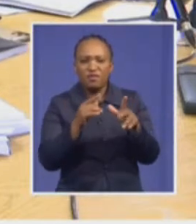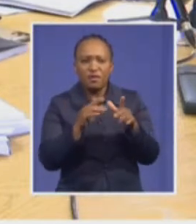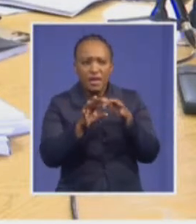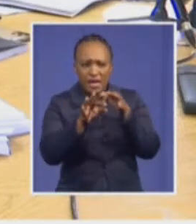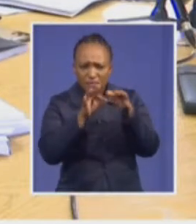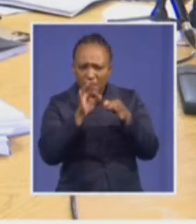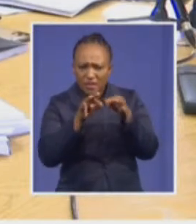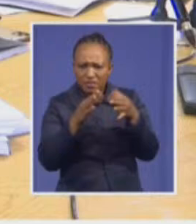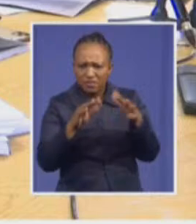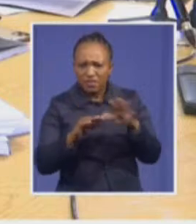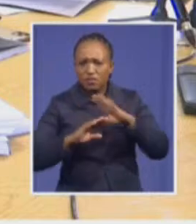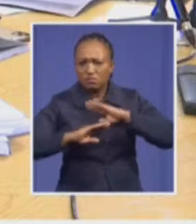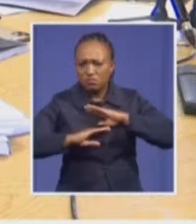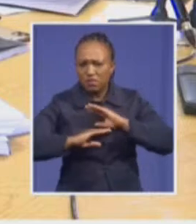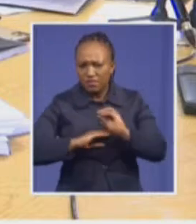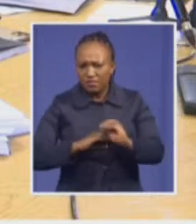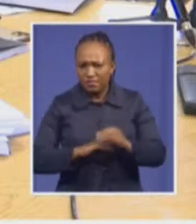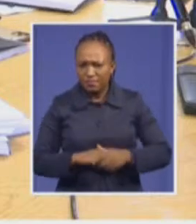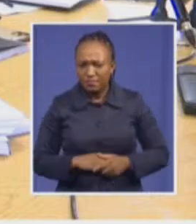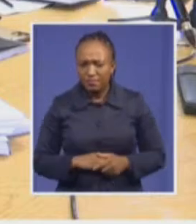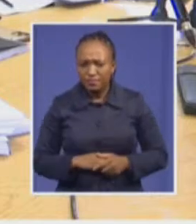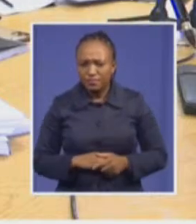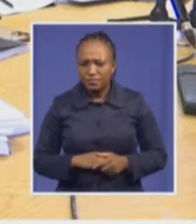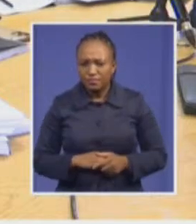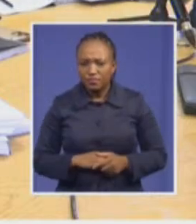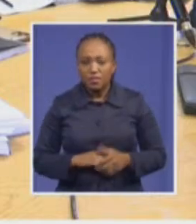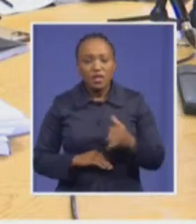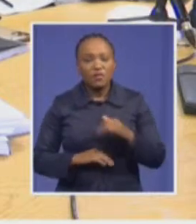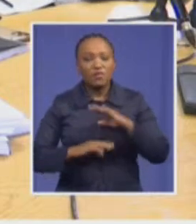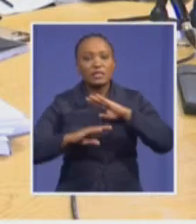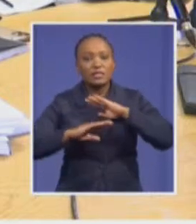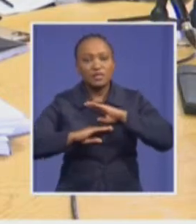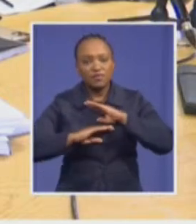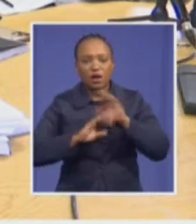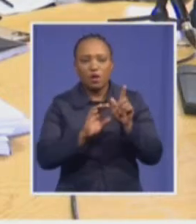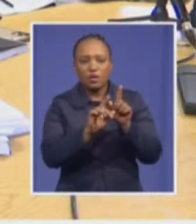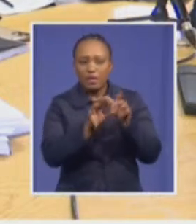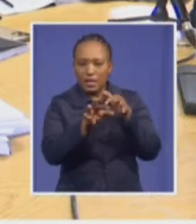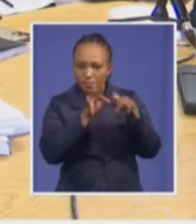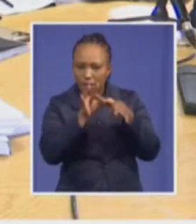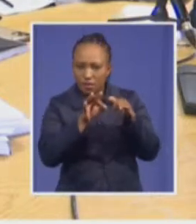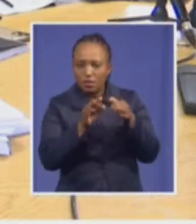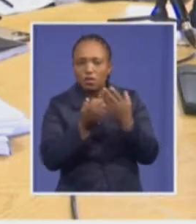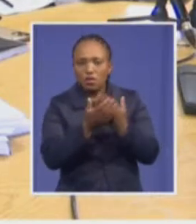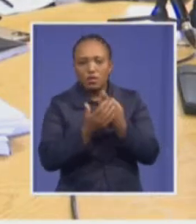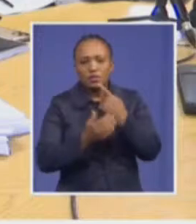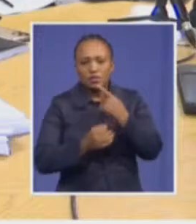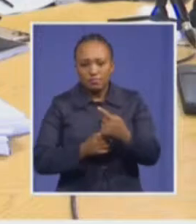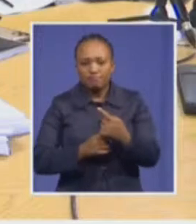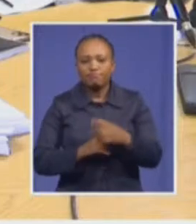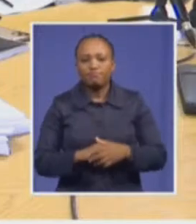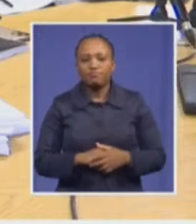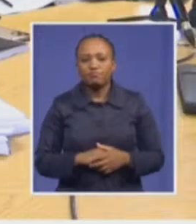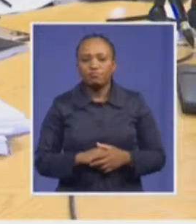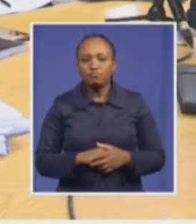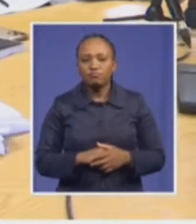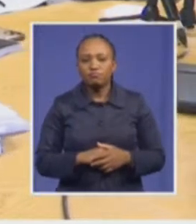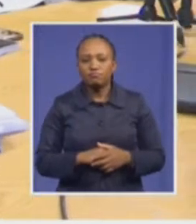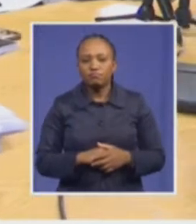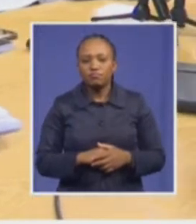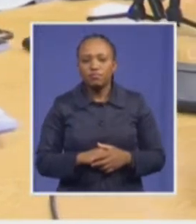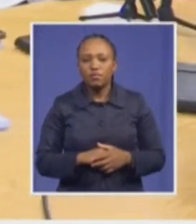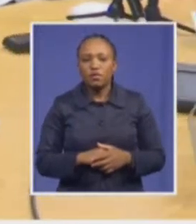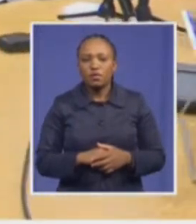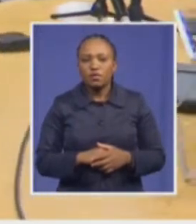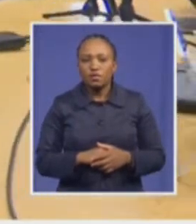If you're satisfied with the explanation, then she says, I wasn't party to it, then that should be the end of this inquiry. If you're not satisfied, tell me